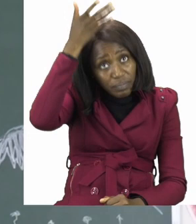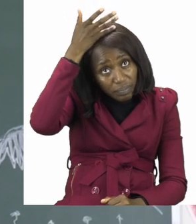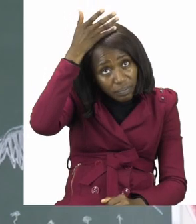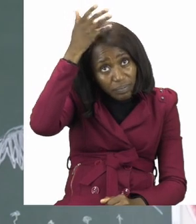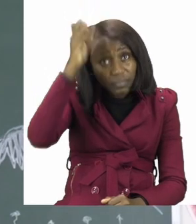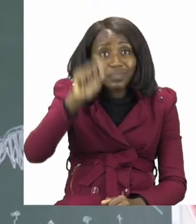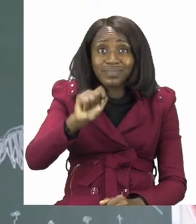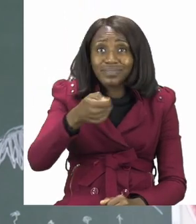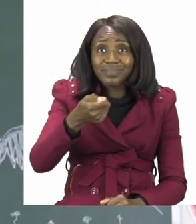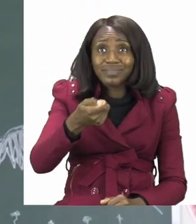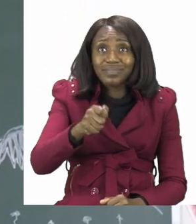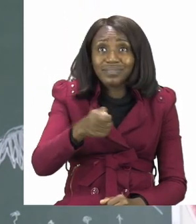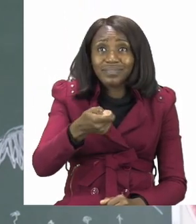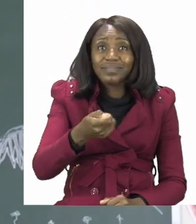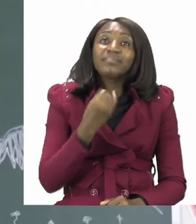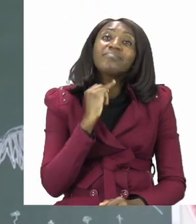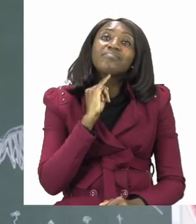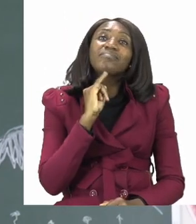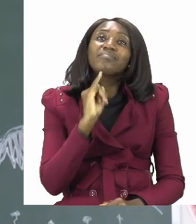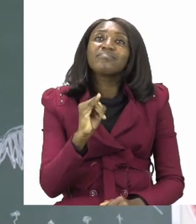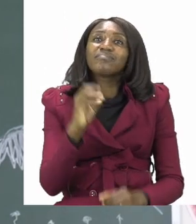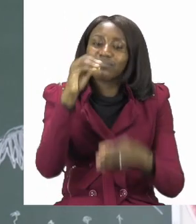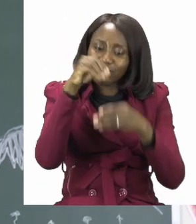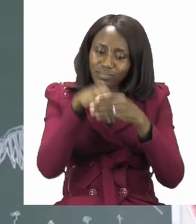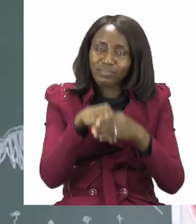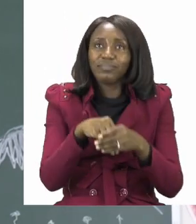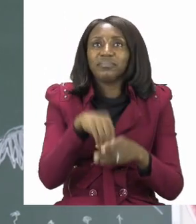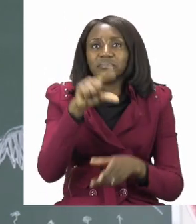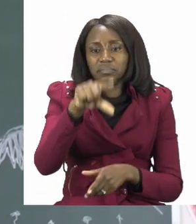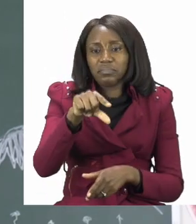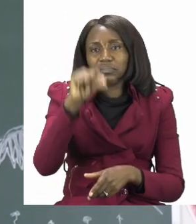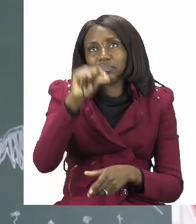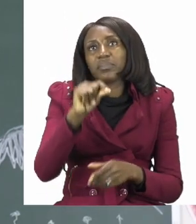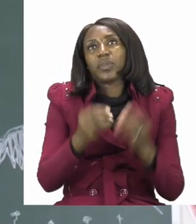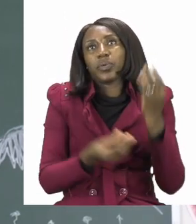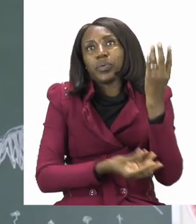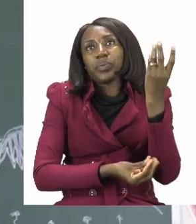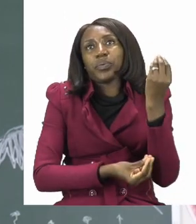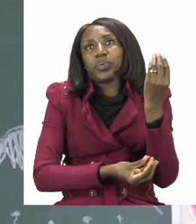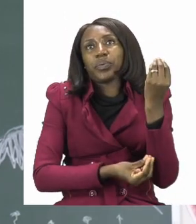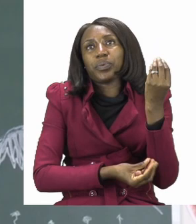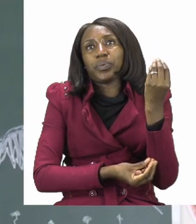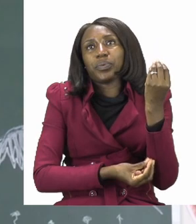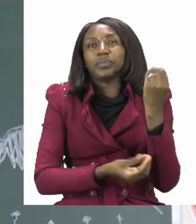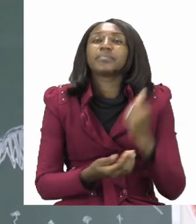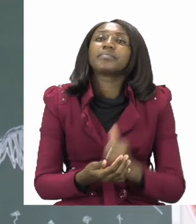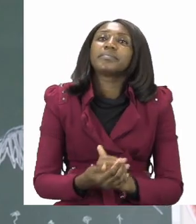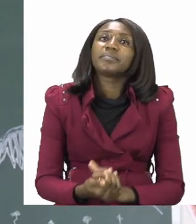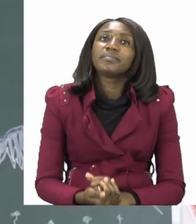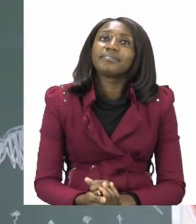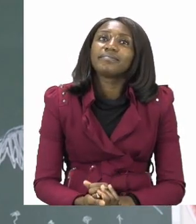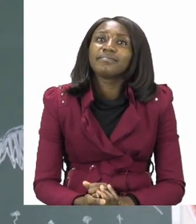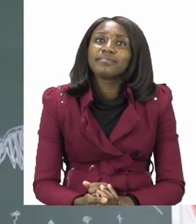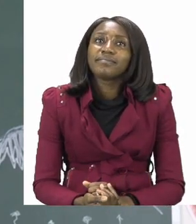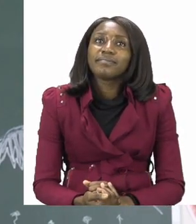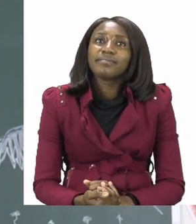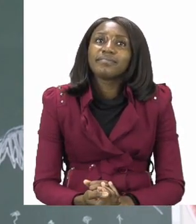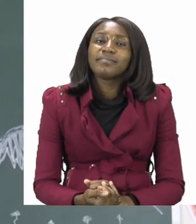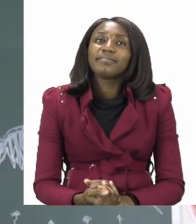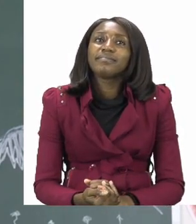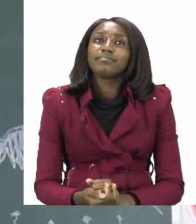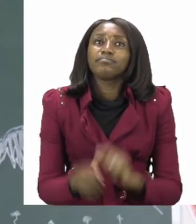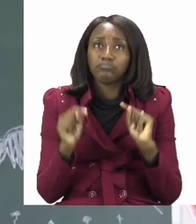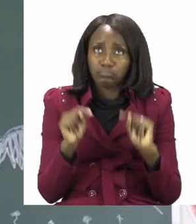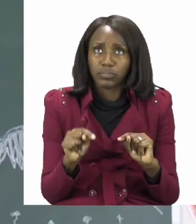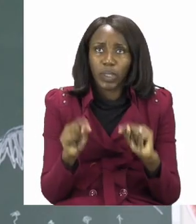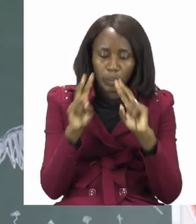The king's key is in the kitchen. So